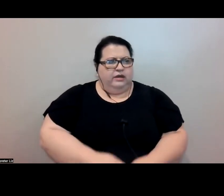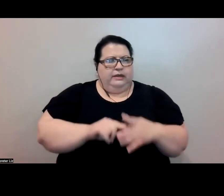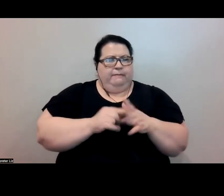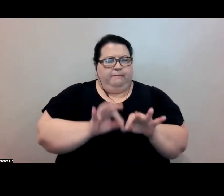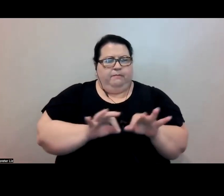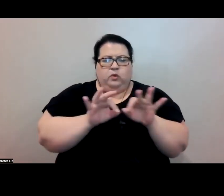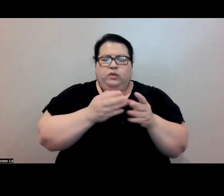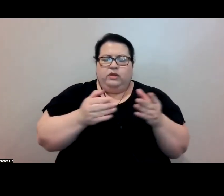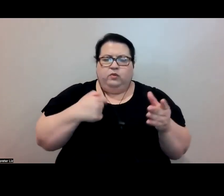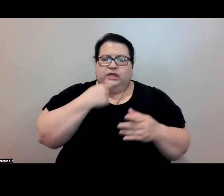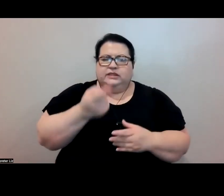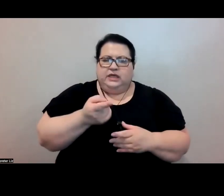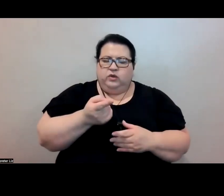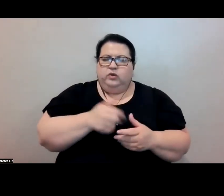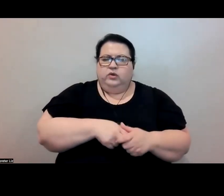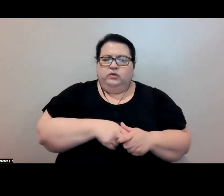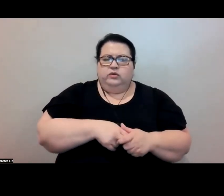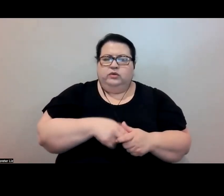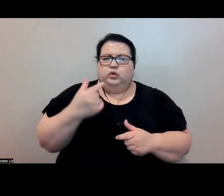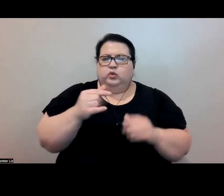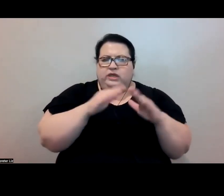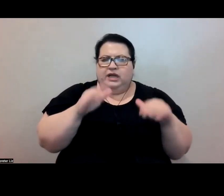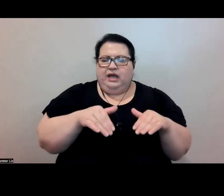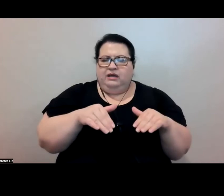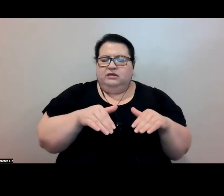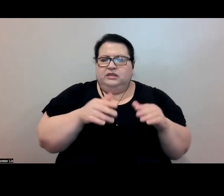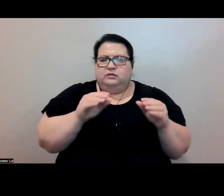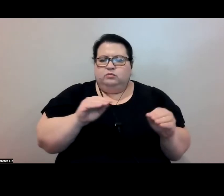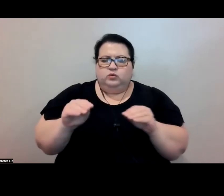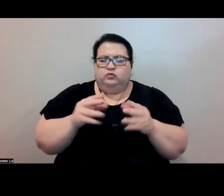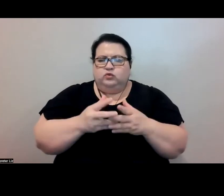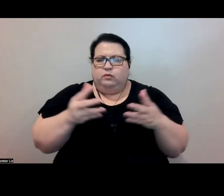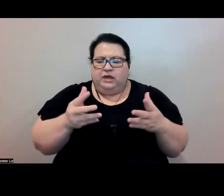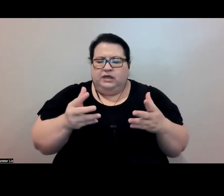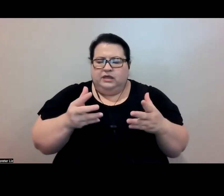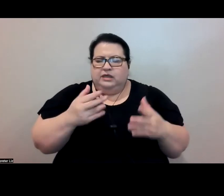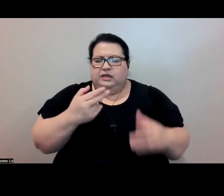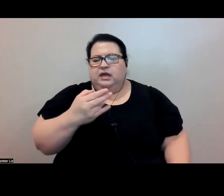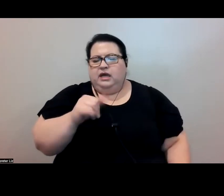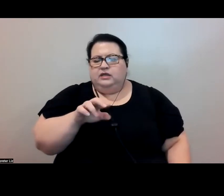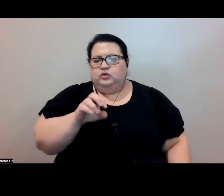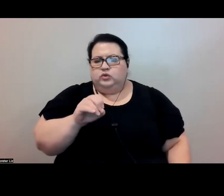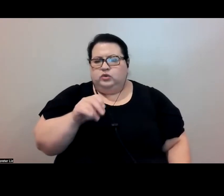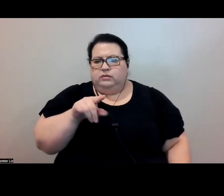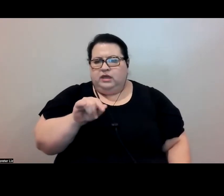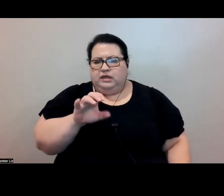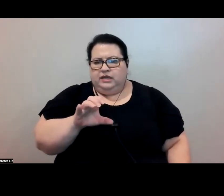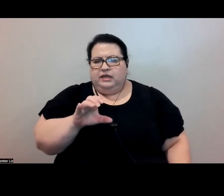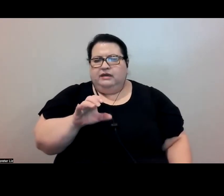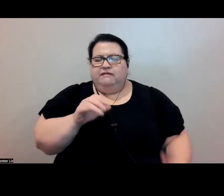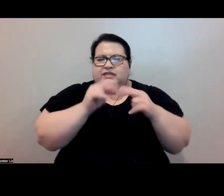that we can tell you is that the greenhouses shook so much that it was a hydroponic facility at the